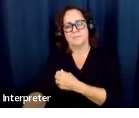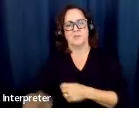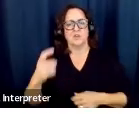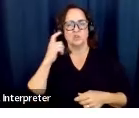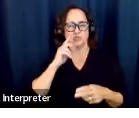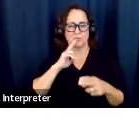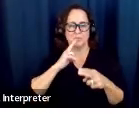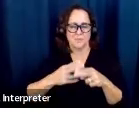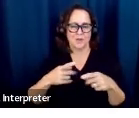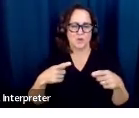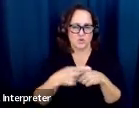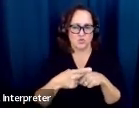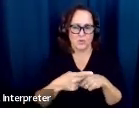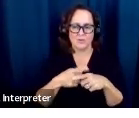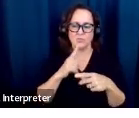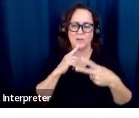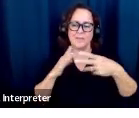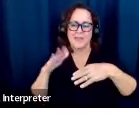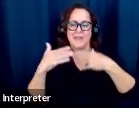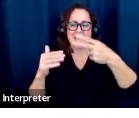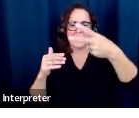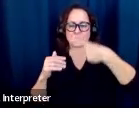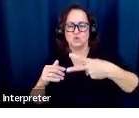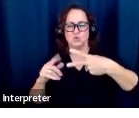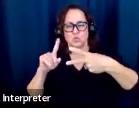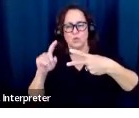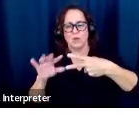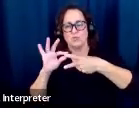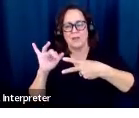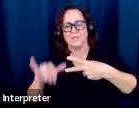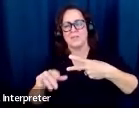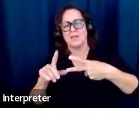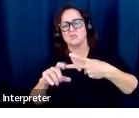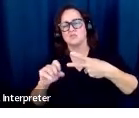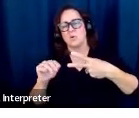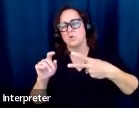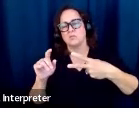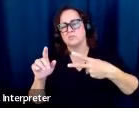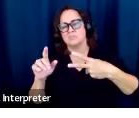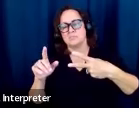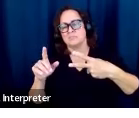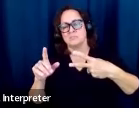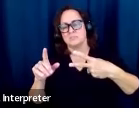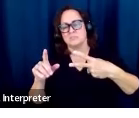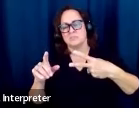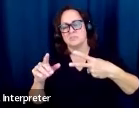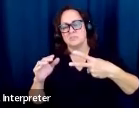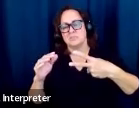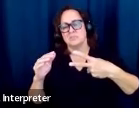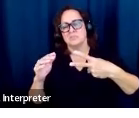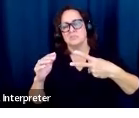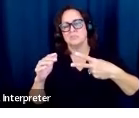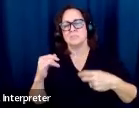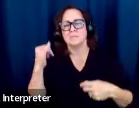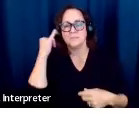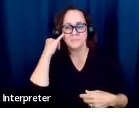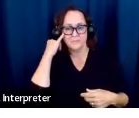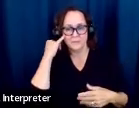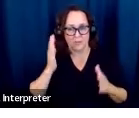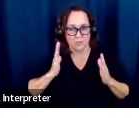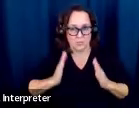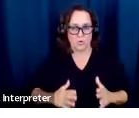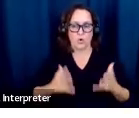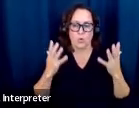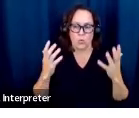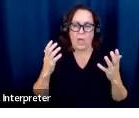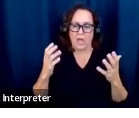exception. Our next two questions relate to that, so I'll just ask you to sort of put a pin on this. Let's say an individual wanted